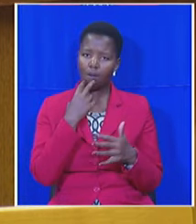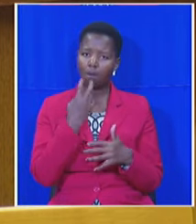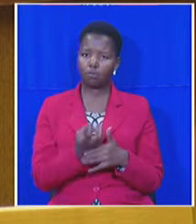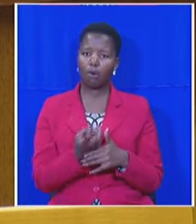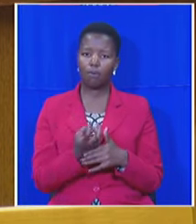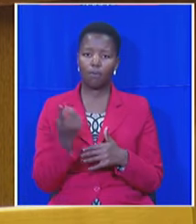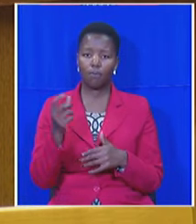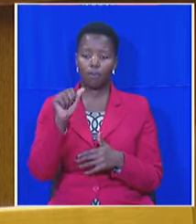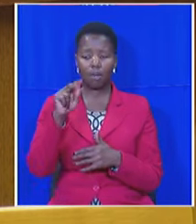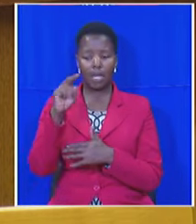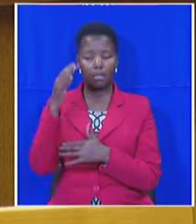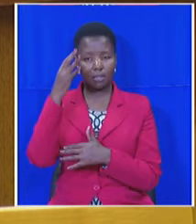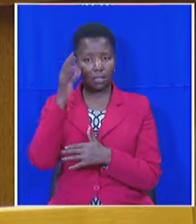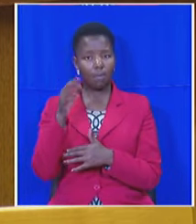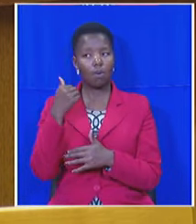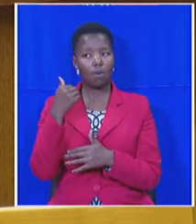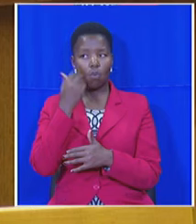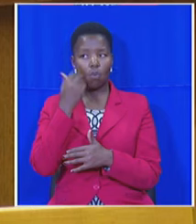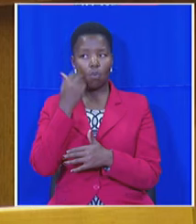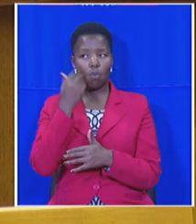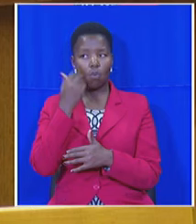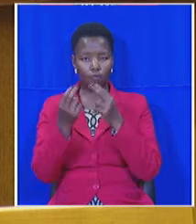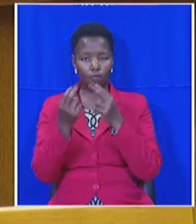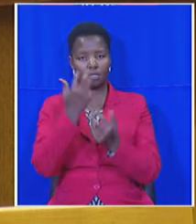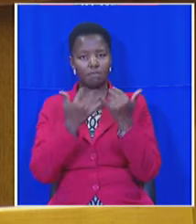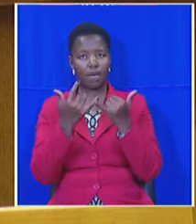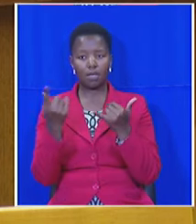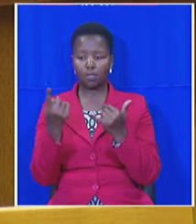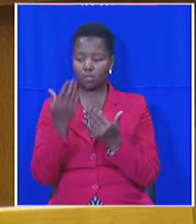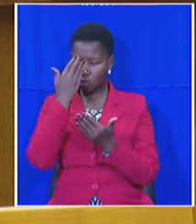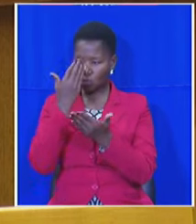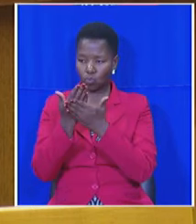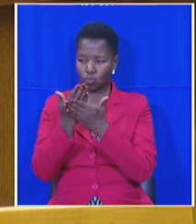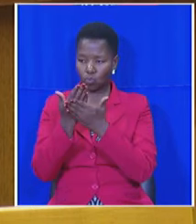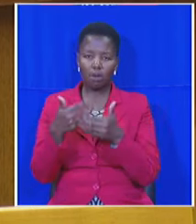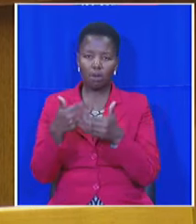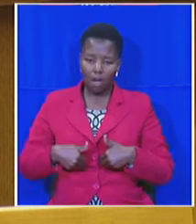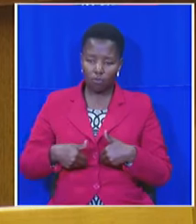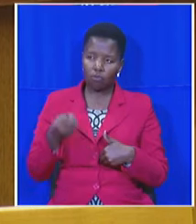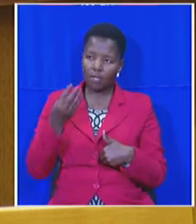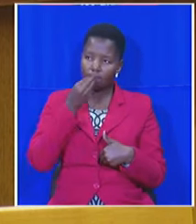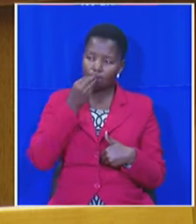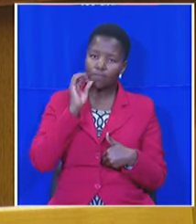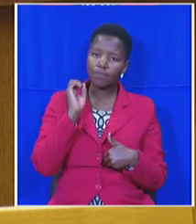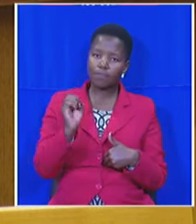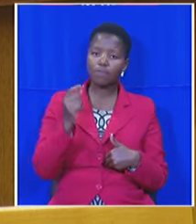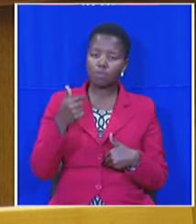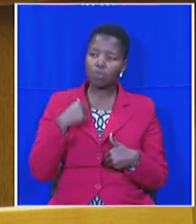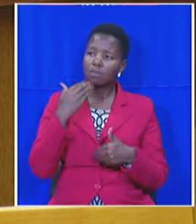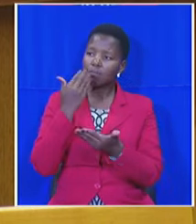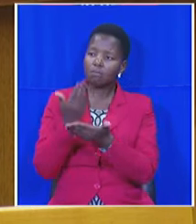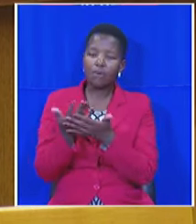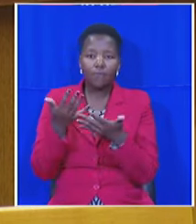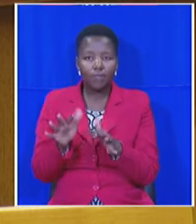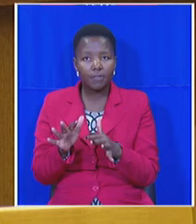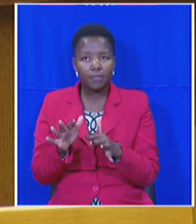would rather let our universities burn and our students go hungry than give them the extra resources that we proposed. This